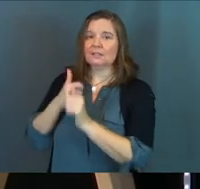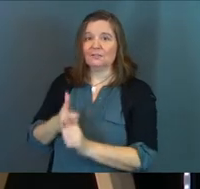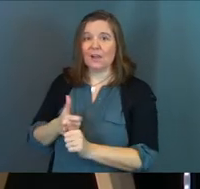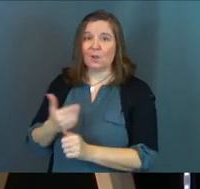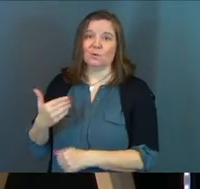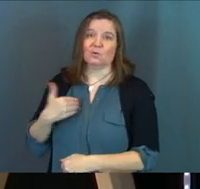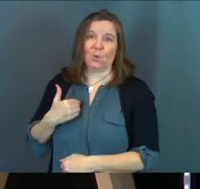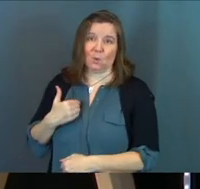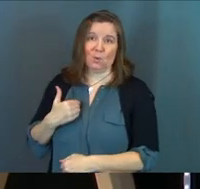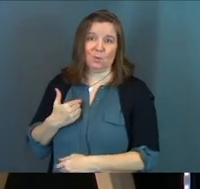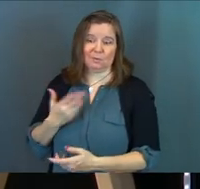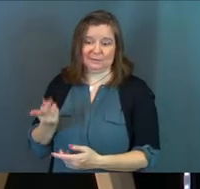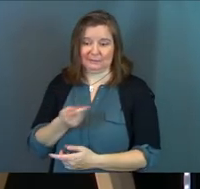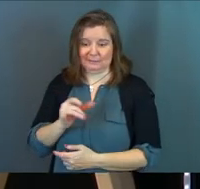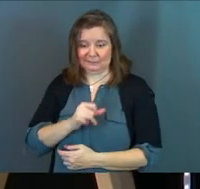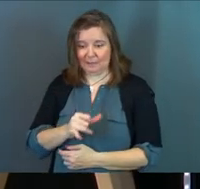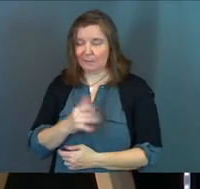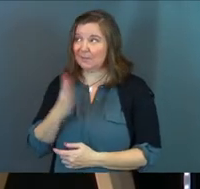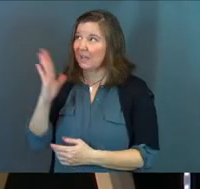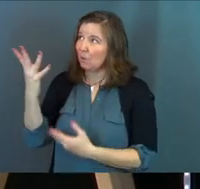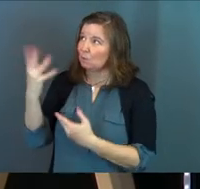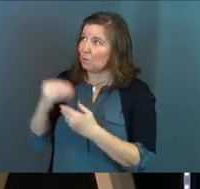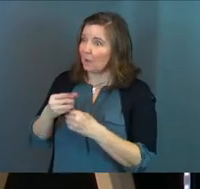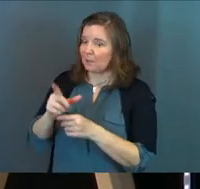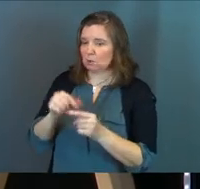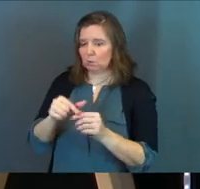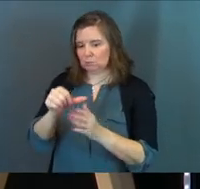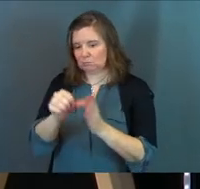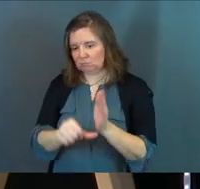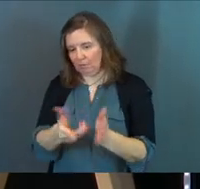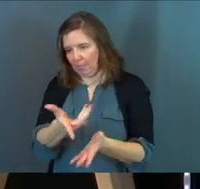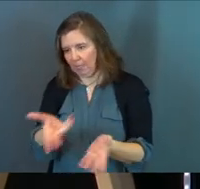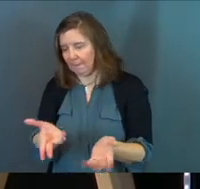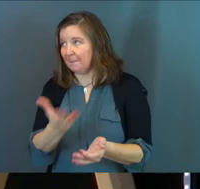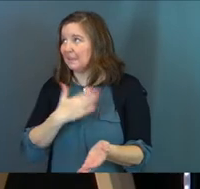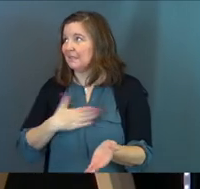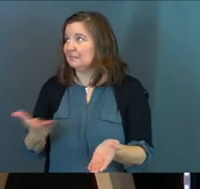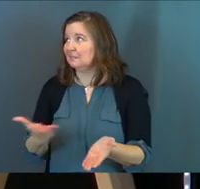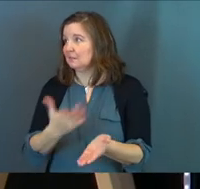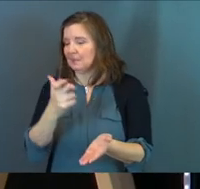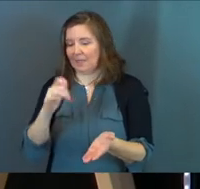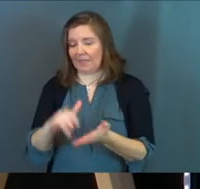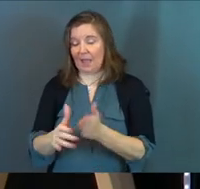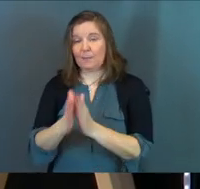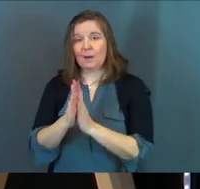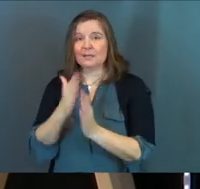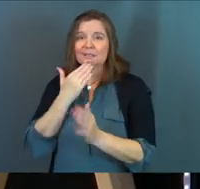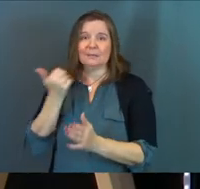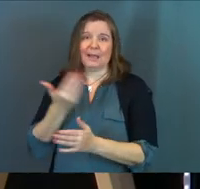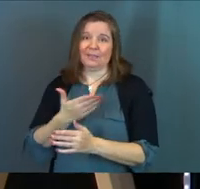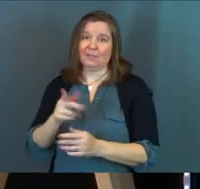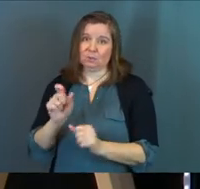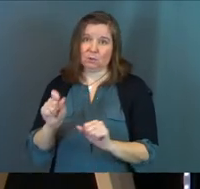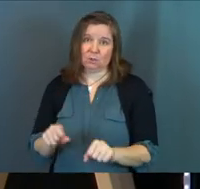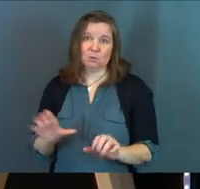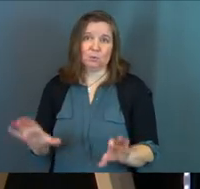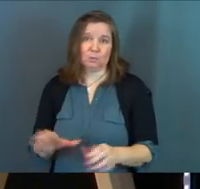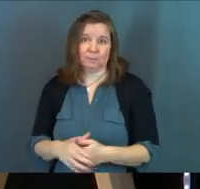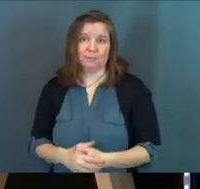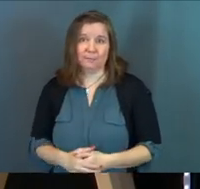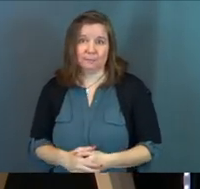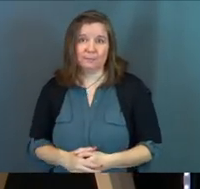soul and say, God, would you come in and do heart surgery on them? Because that prayer is the best thing that you can do.